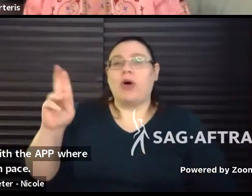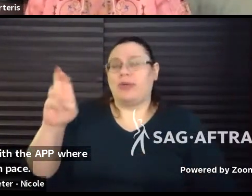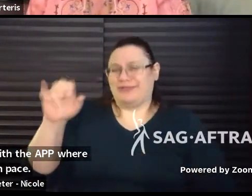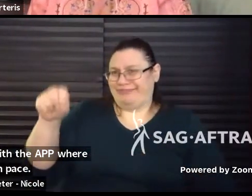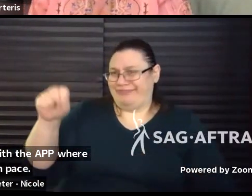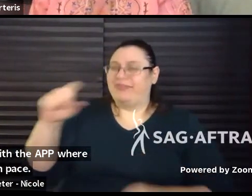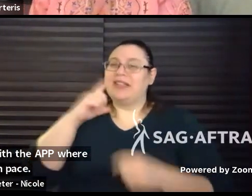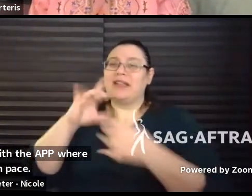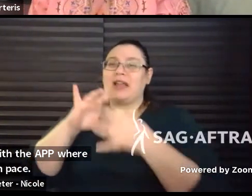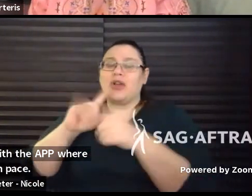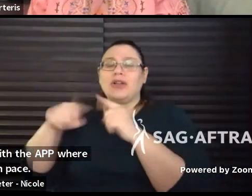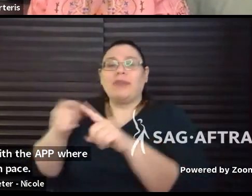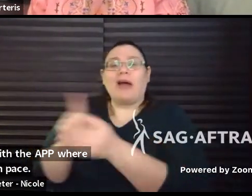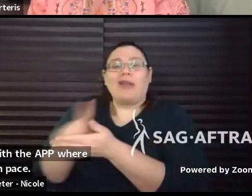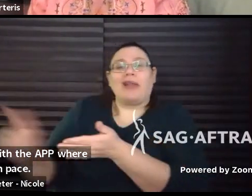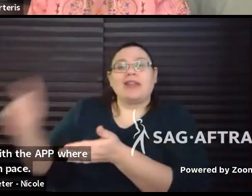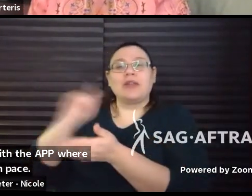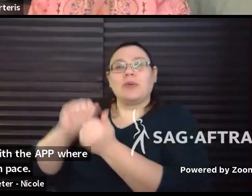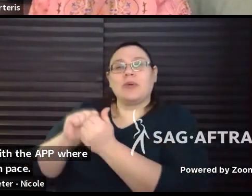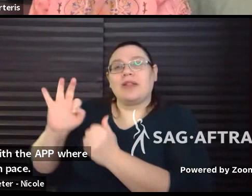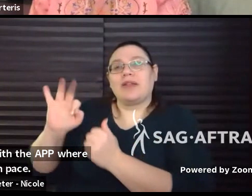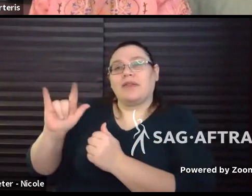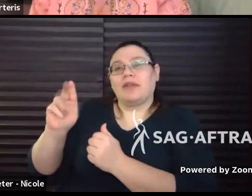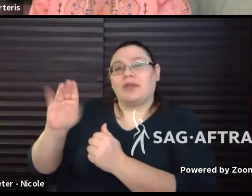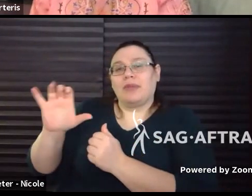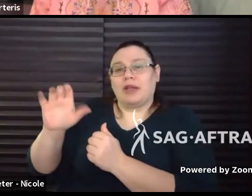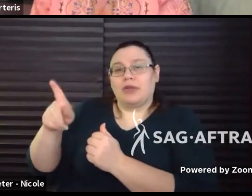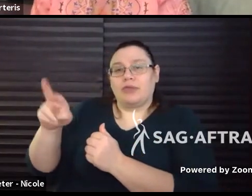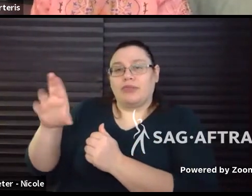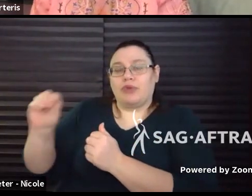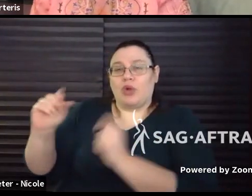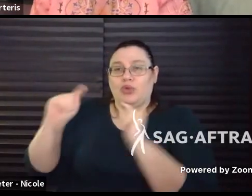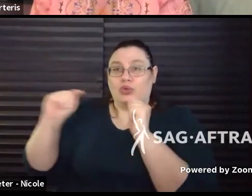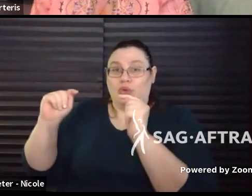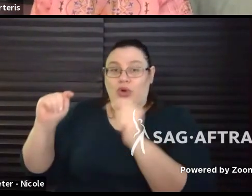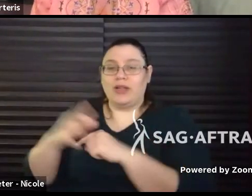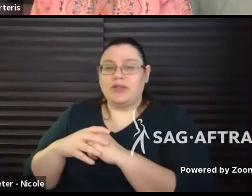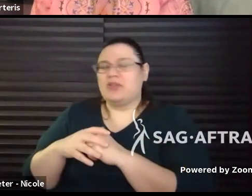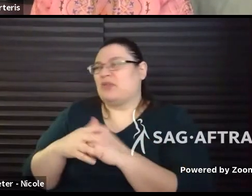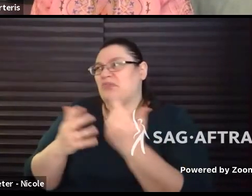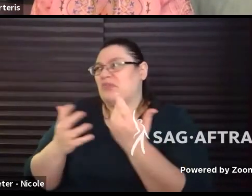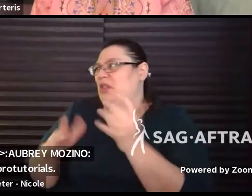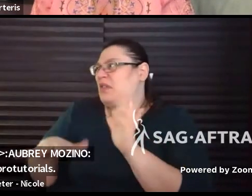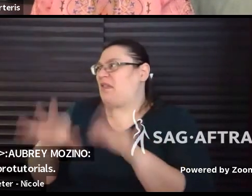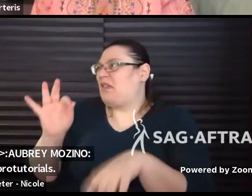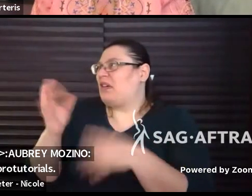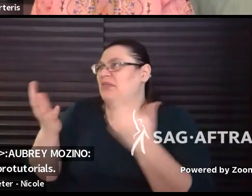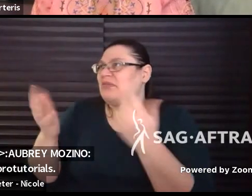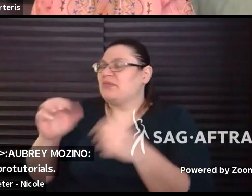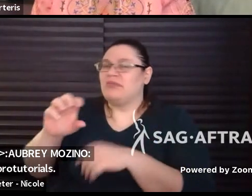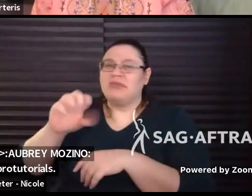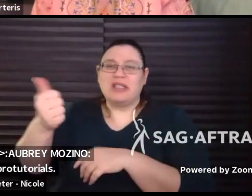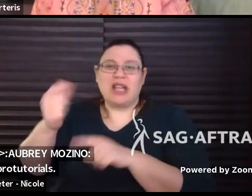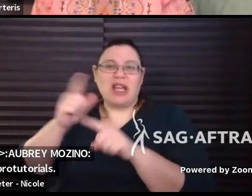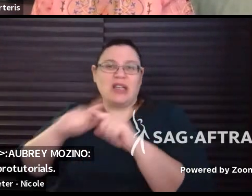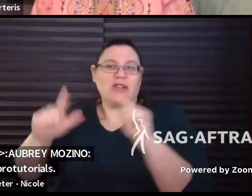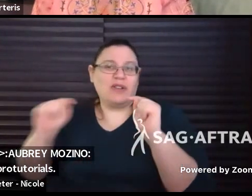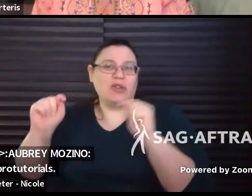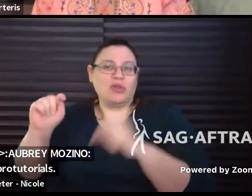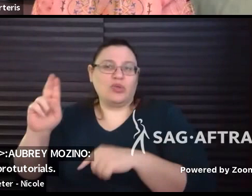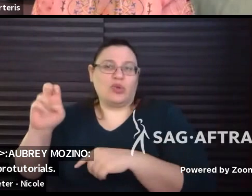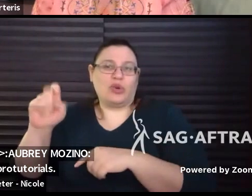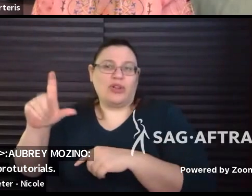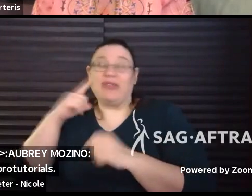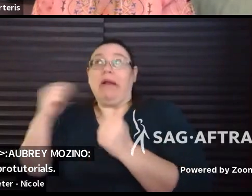week with Filmic Pro tutorials. You can find probably about 10 different tutorials for every single feature on Final